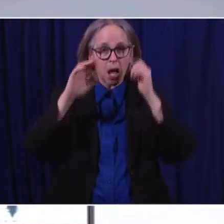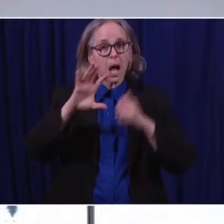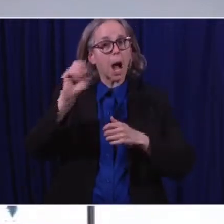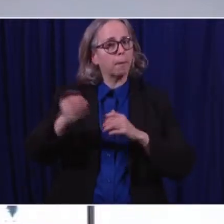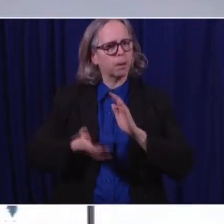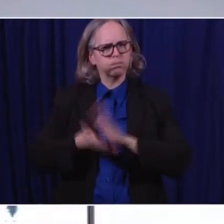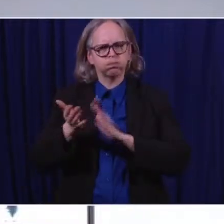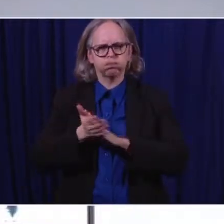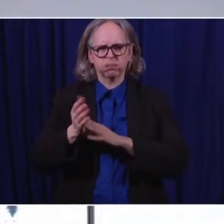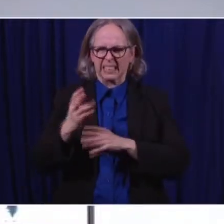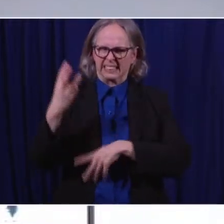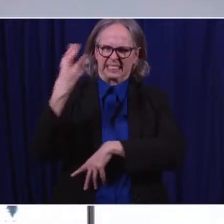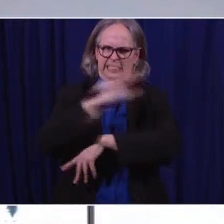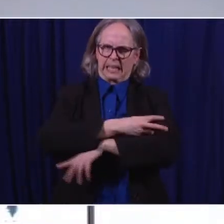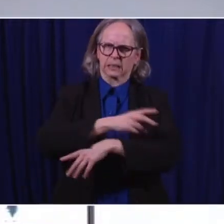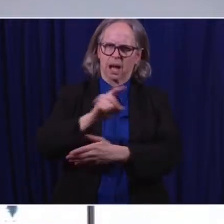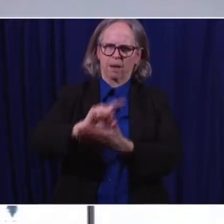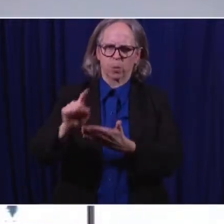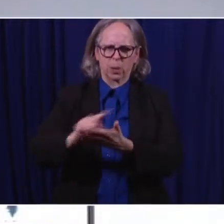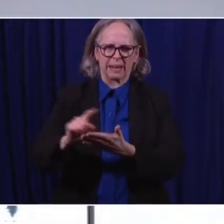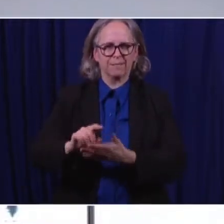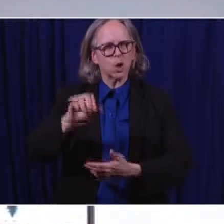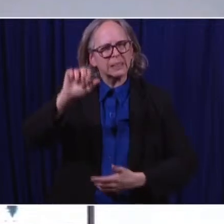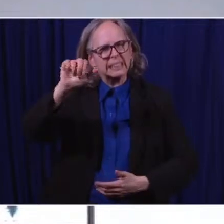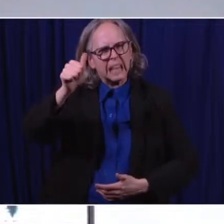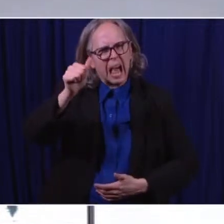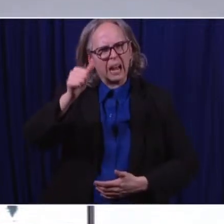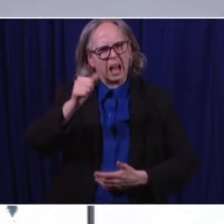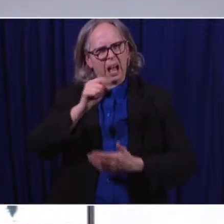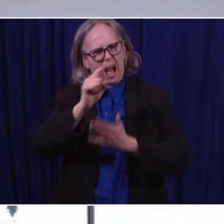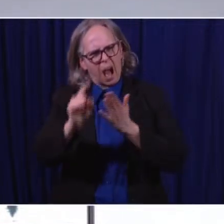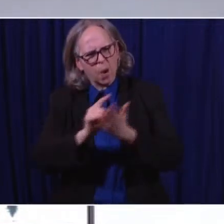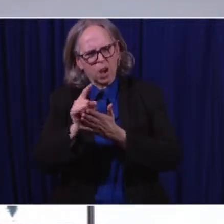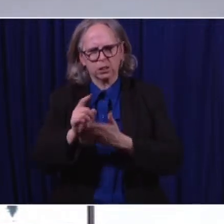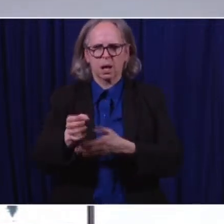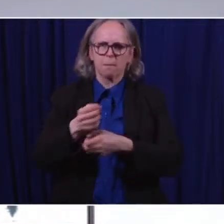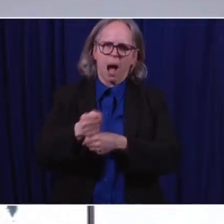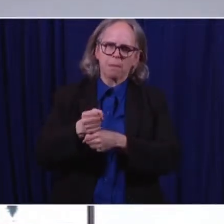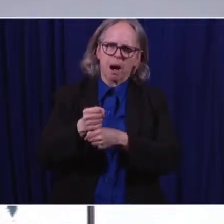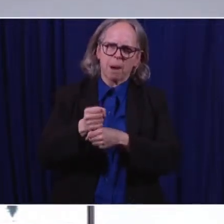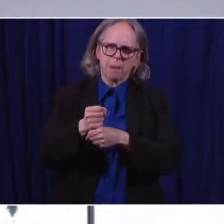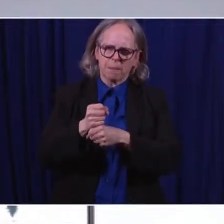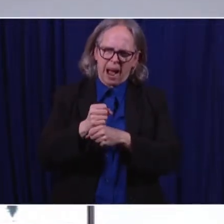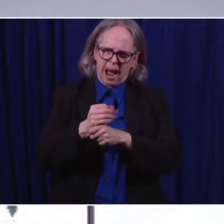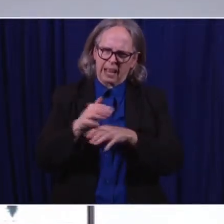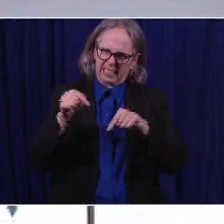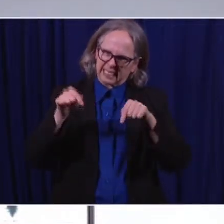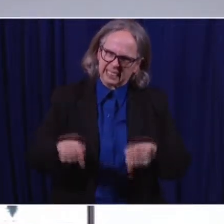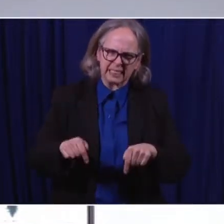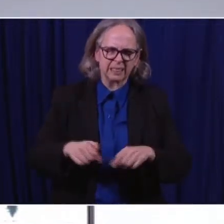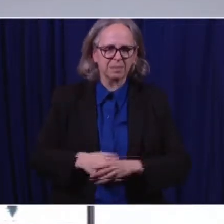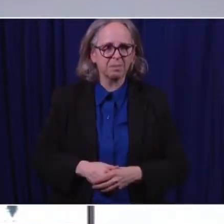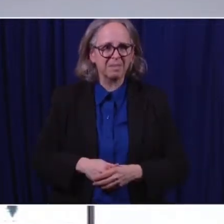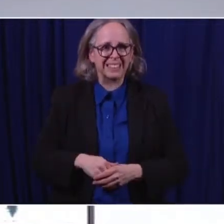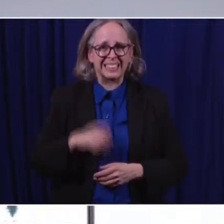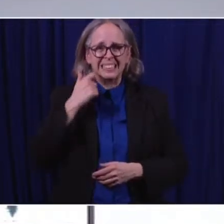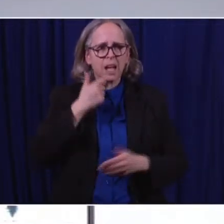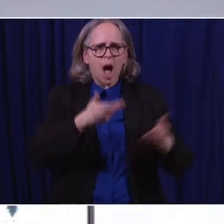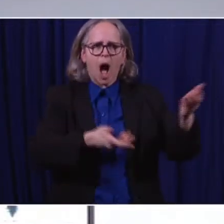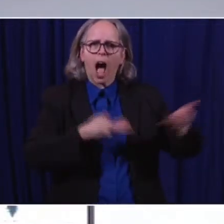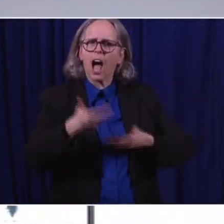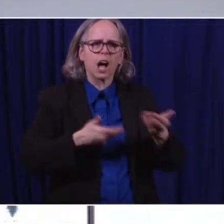hours a day, shifts to keep up with production. Their employee base has grown 30% in the last 3 months